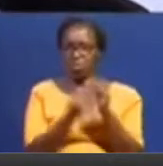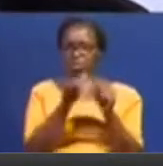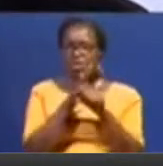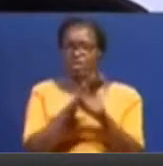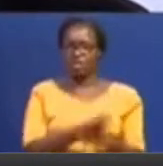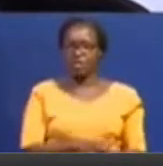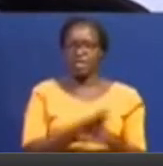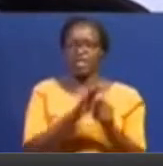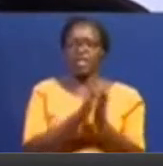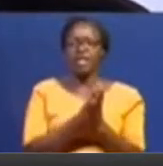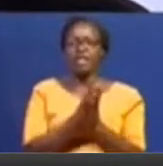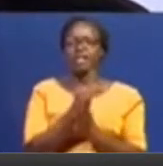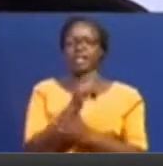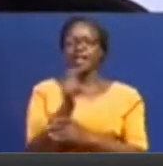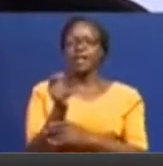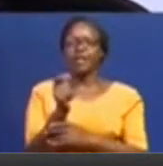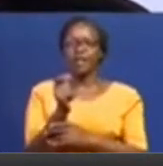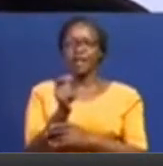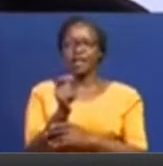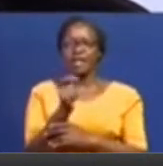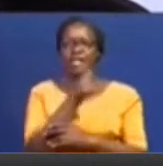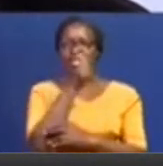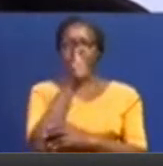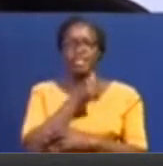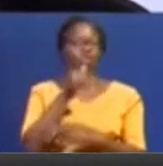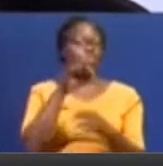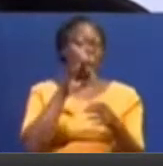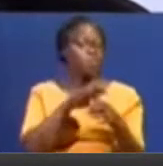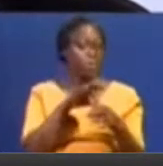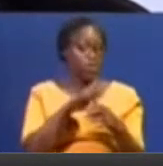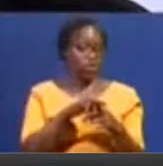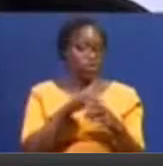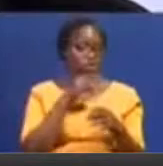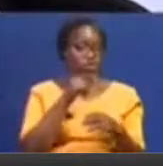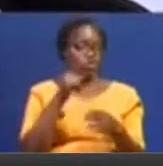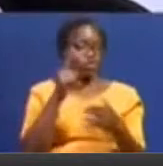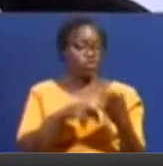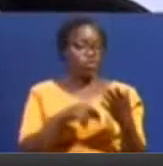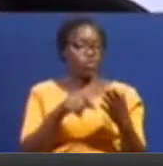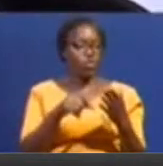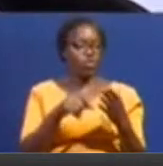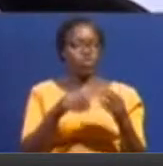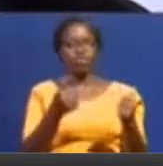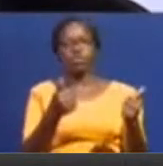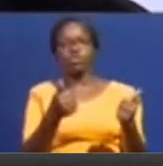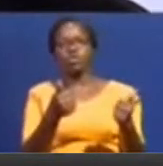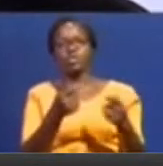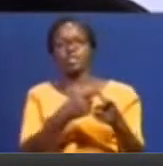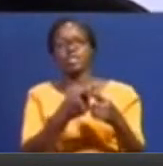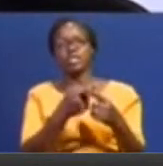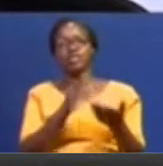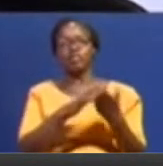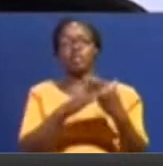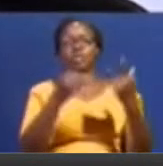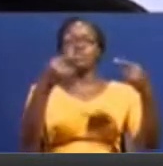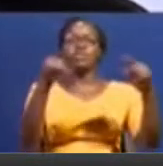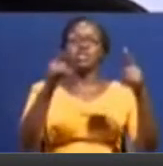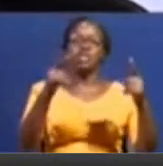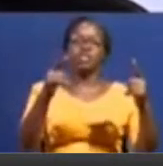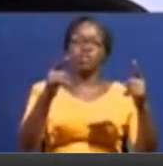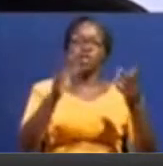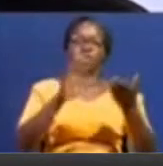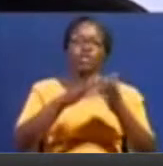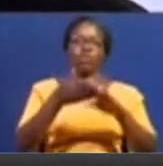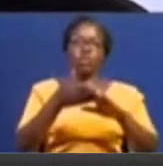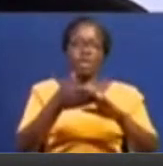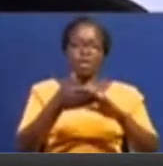compromise the secrecy of the ballot. So what measures then, if you become successful to be the chairperson of